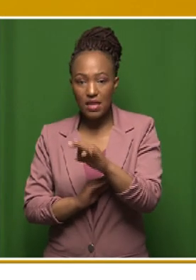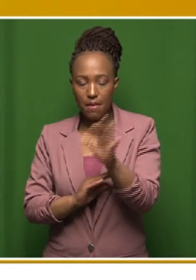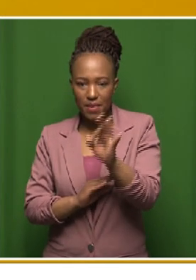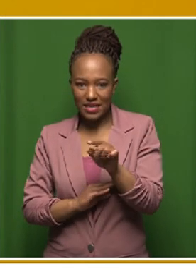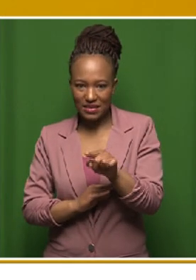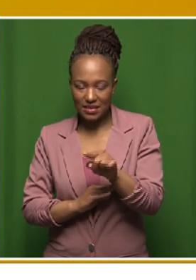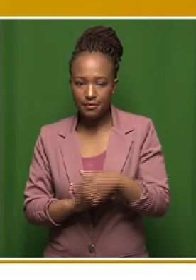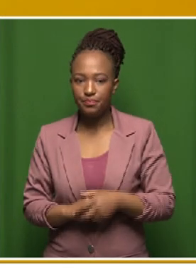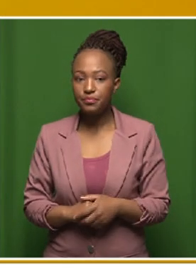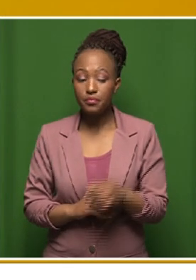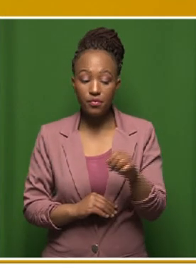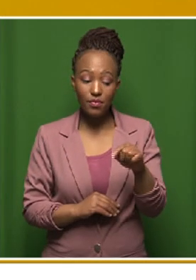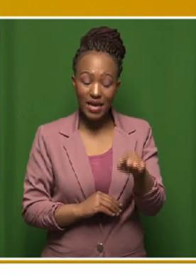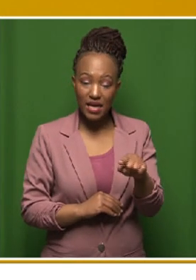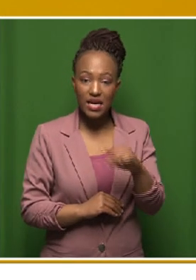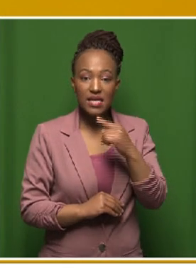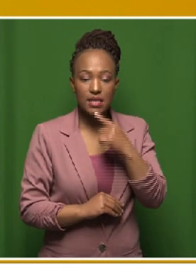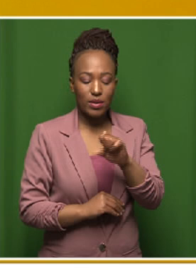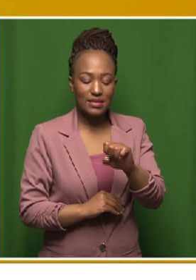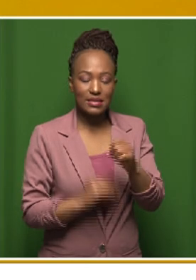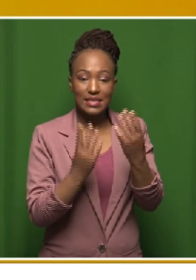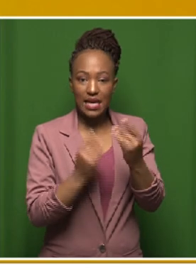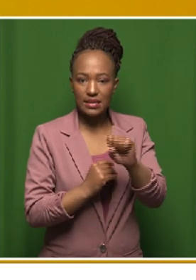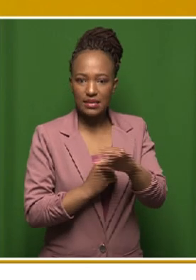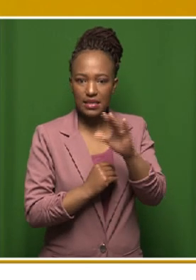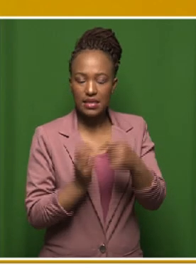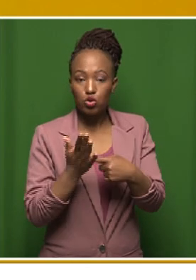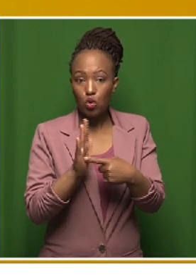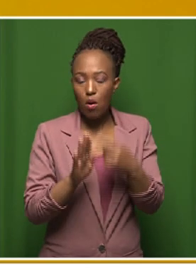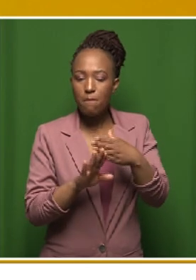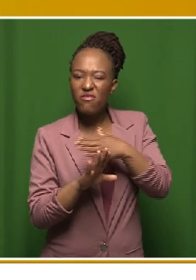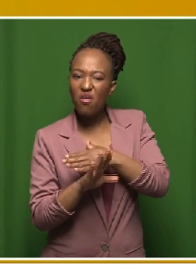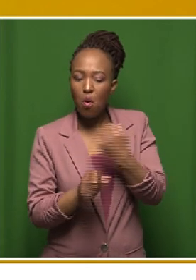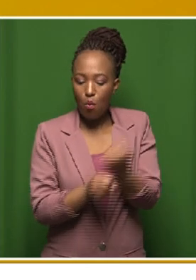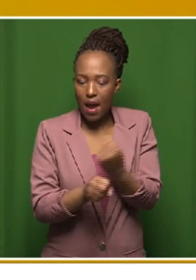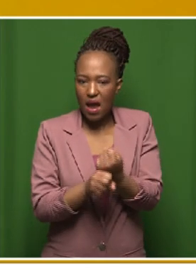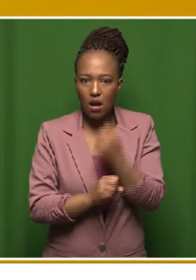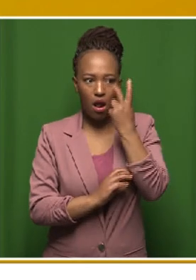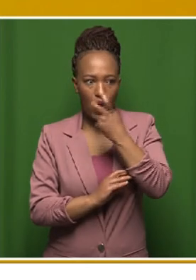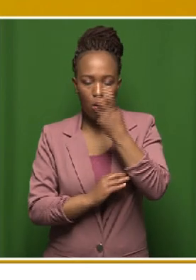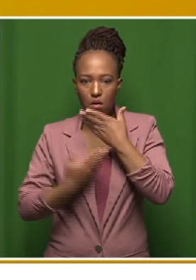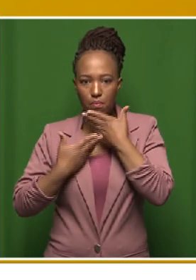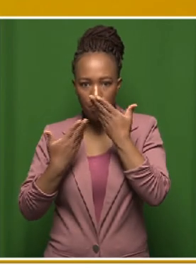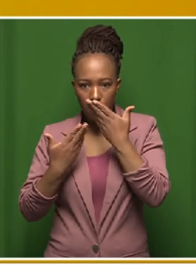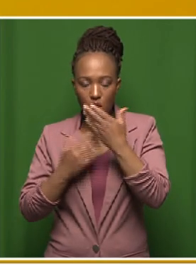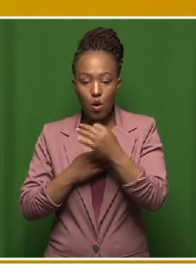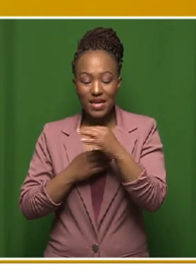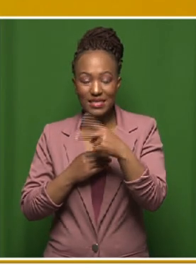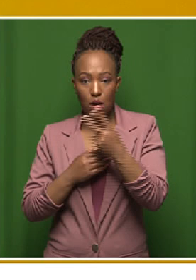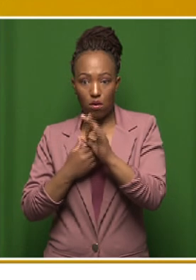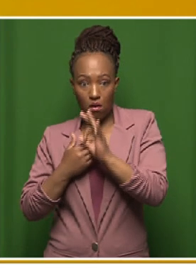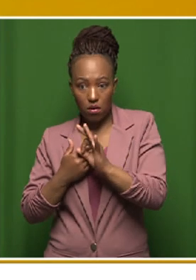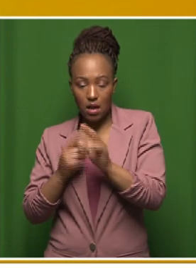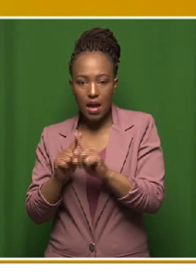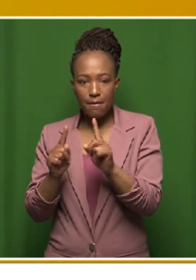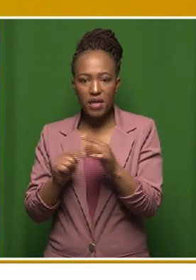quarter. Stats SA says this is a reflection of South Africans who were not actively looking for employment in the second quarter, even